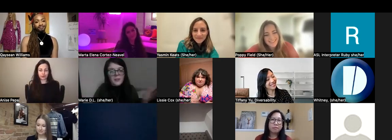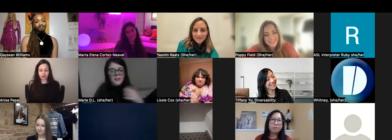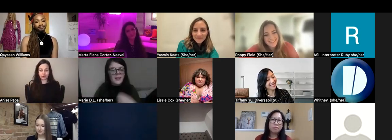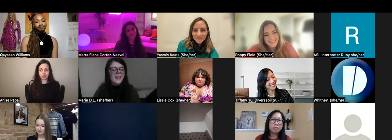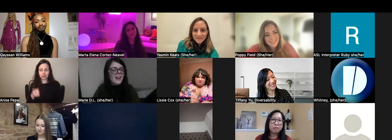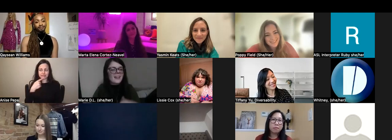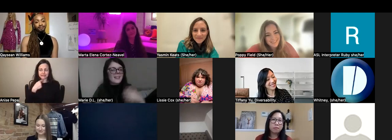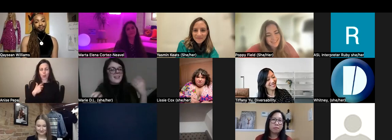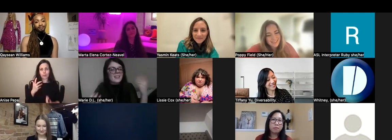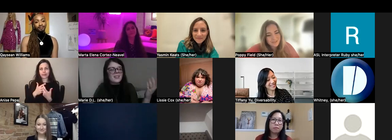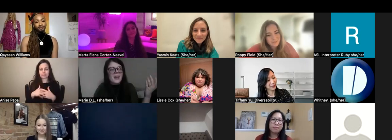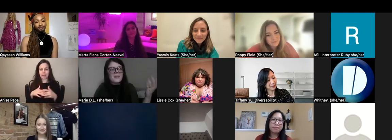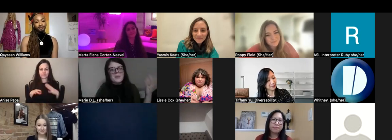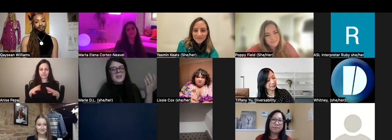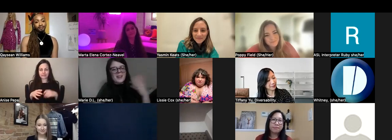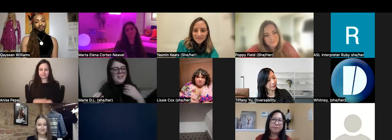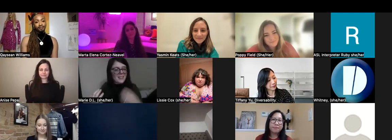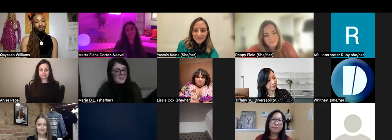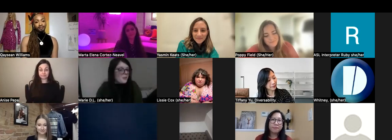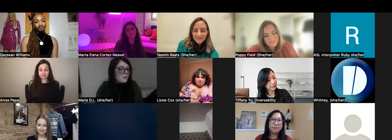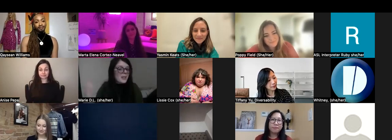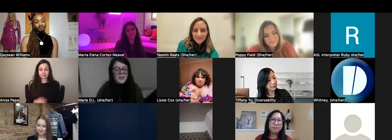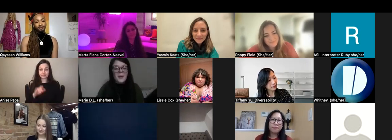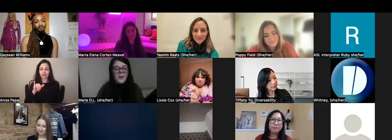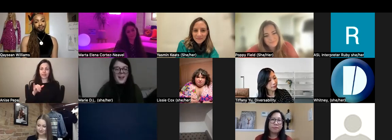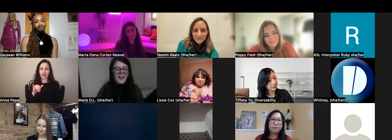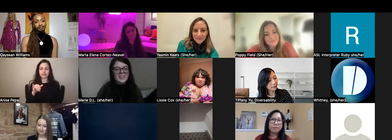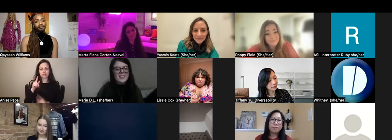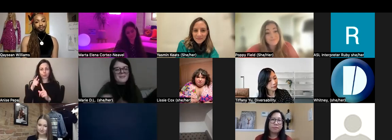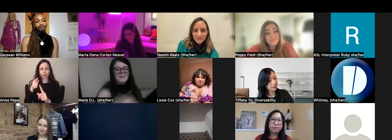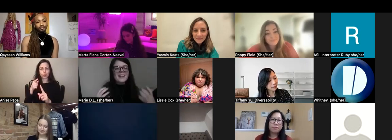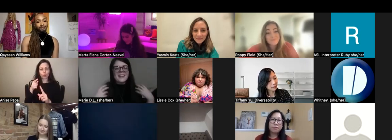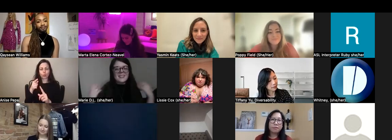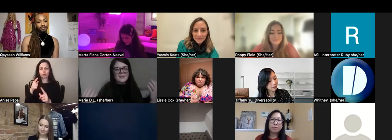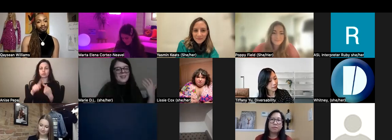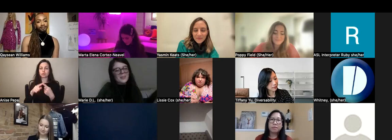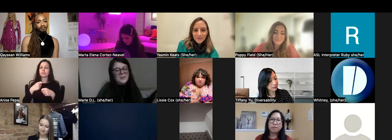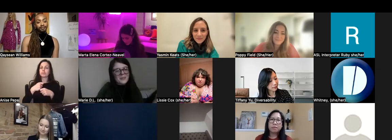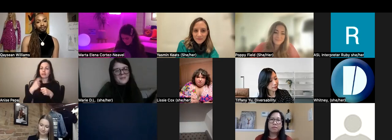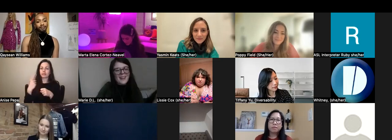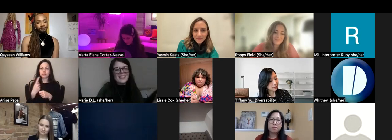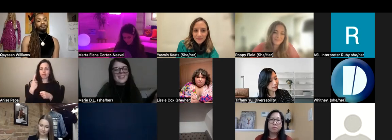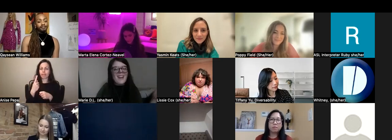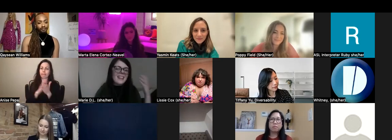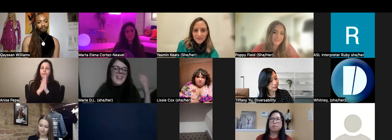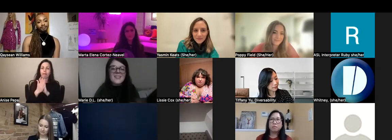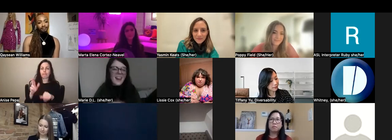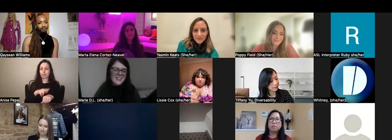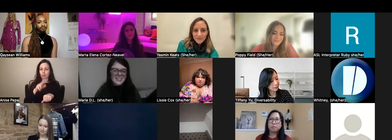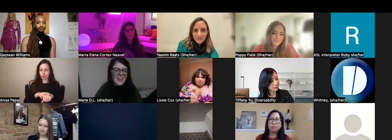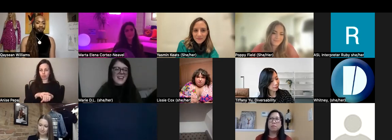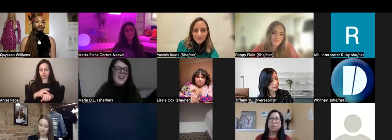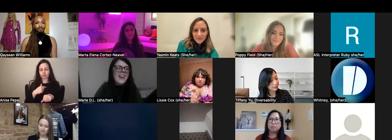her outfit. And so that would be that would be the goal, honestly, to make it something so normalized. So I love